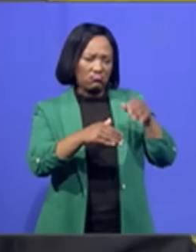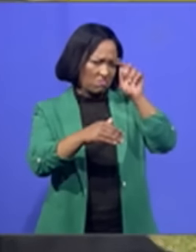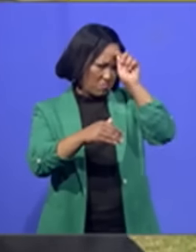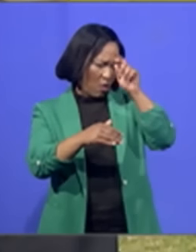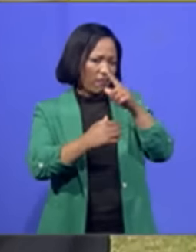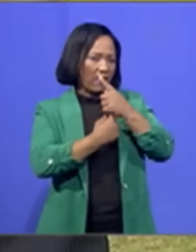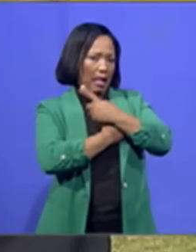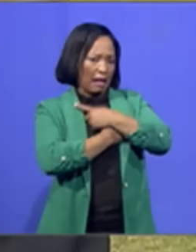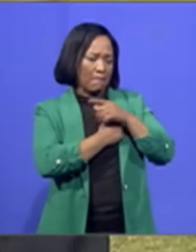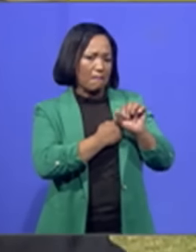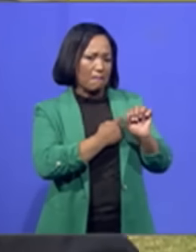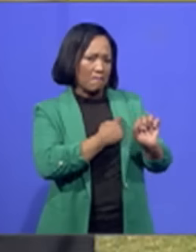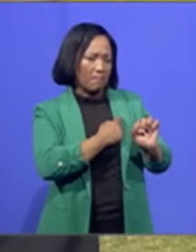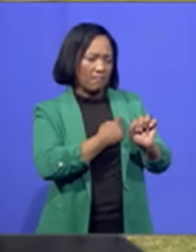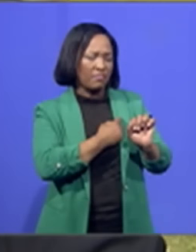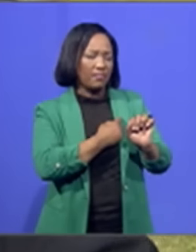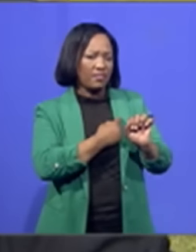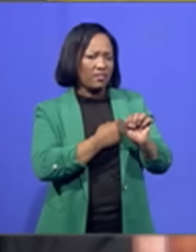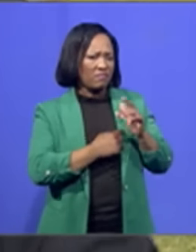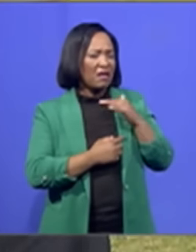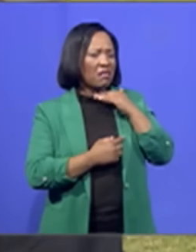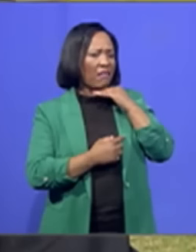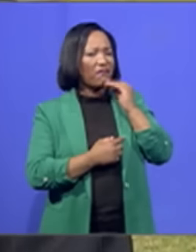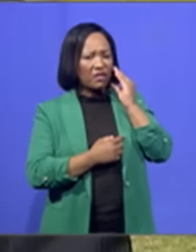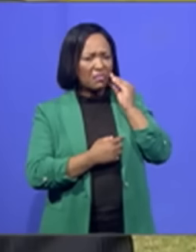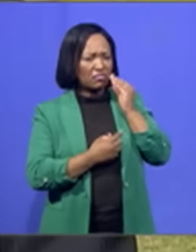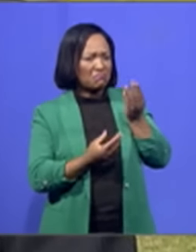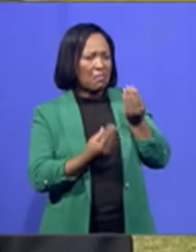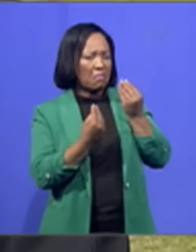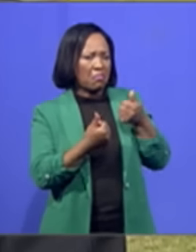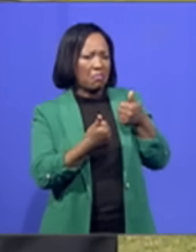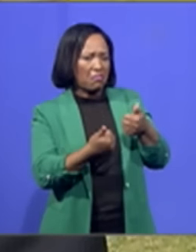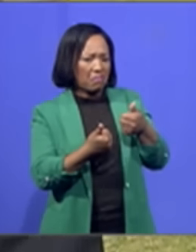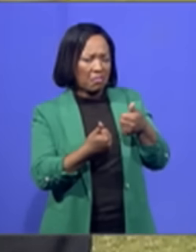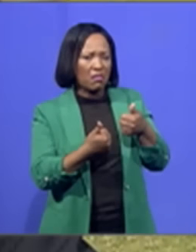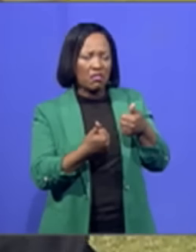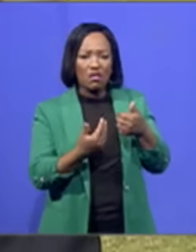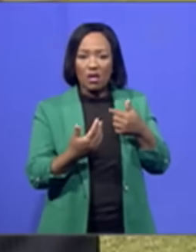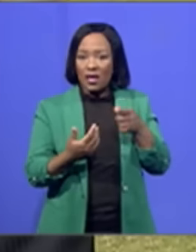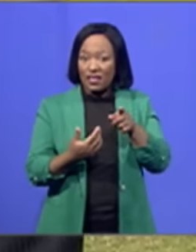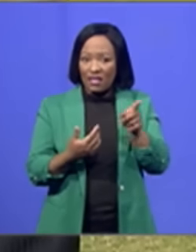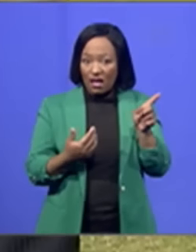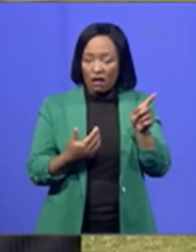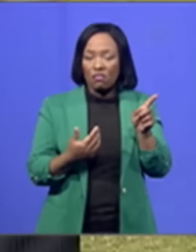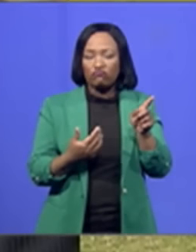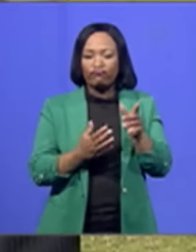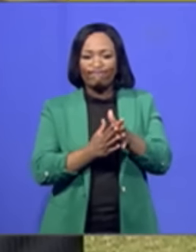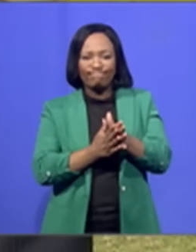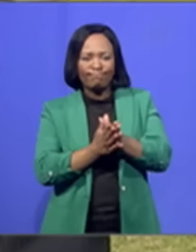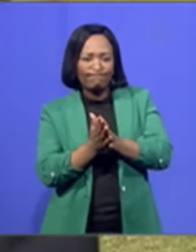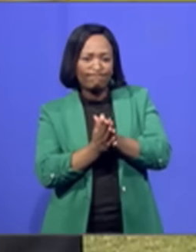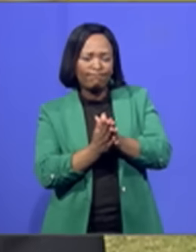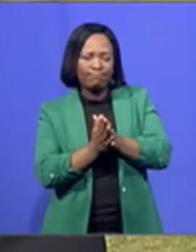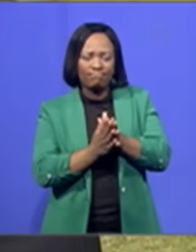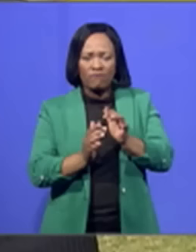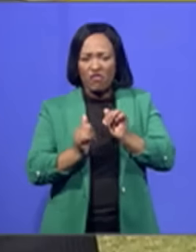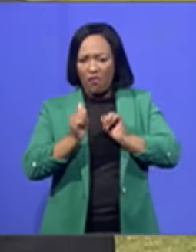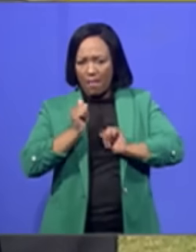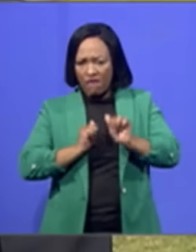they've acquired enough experience. And they're looking forward to